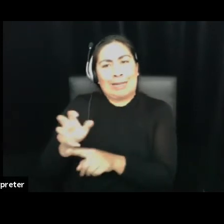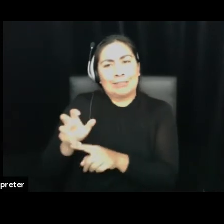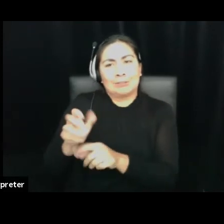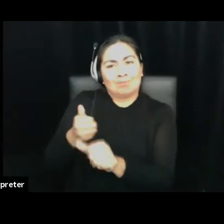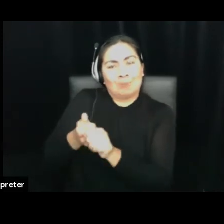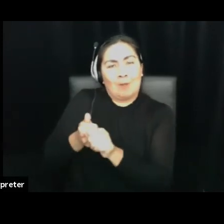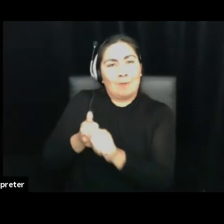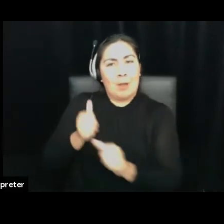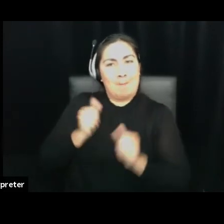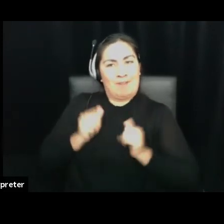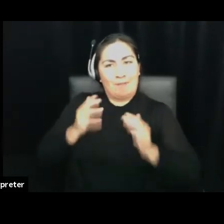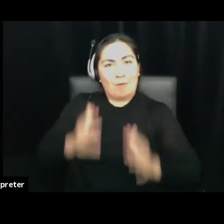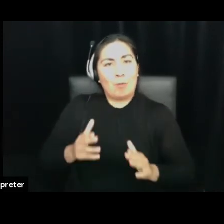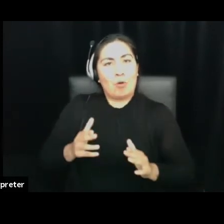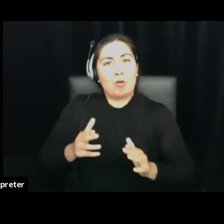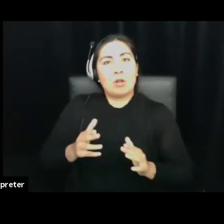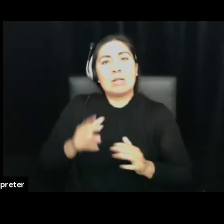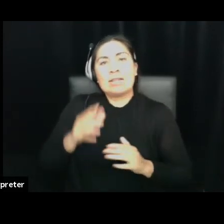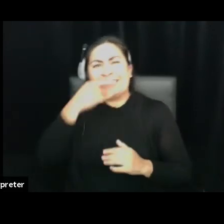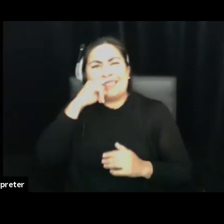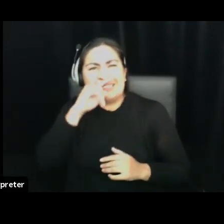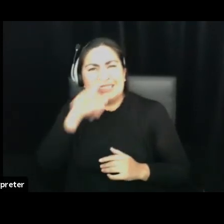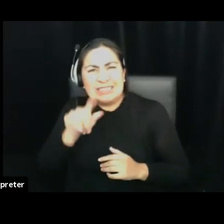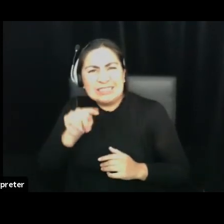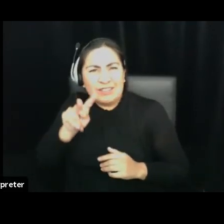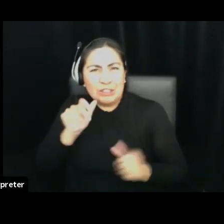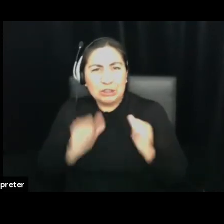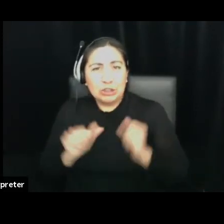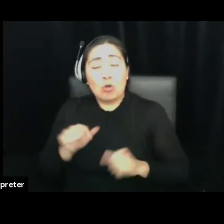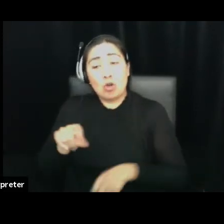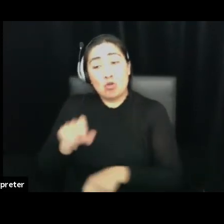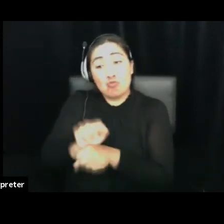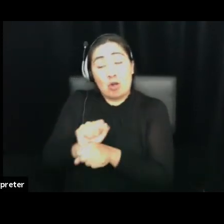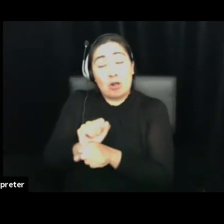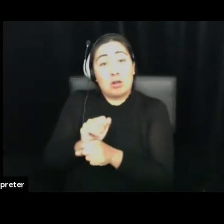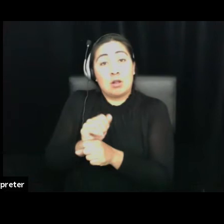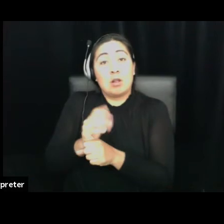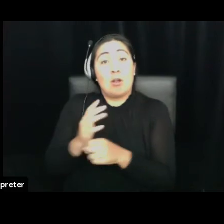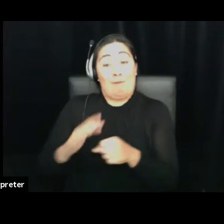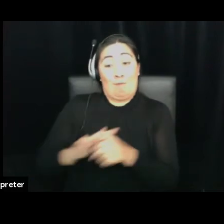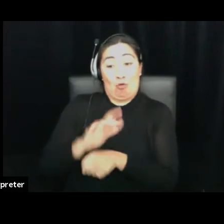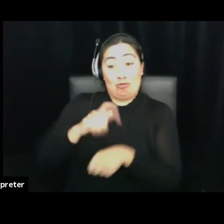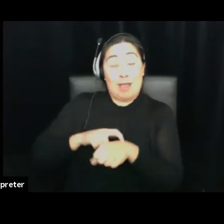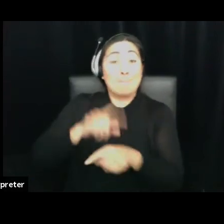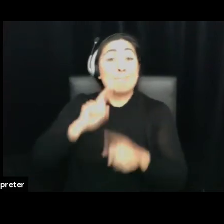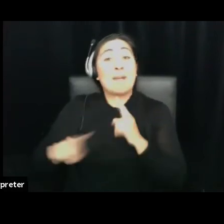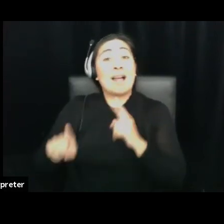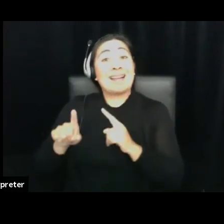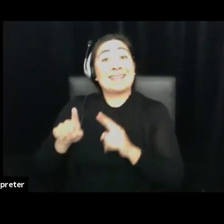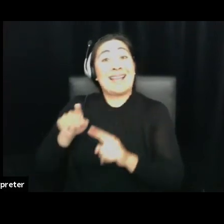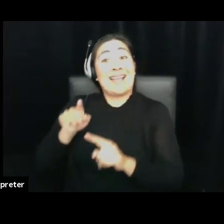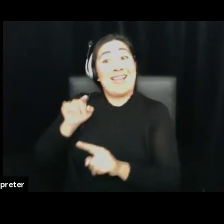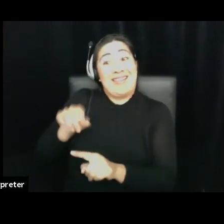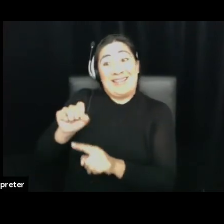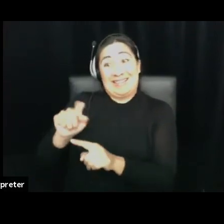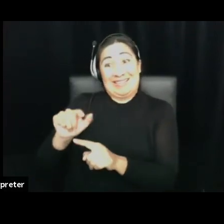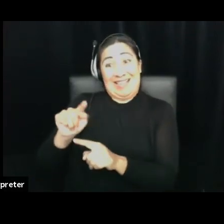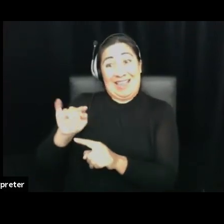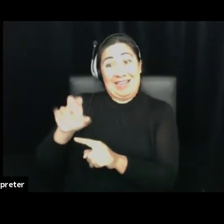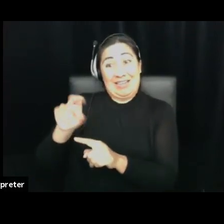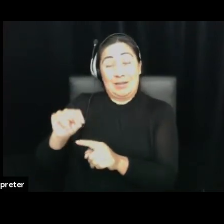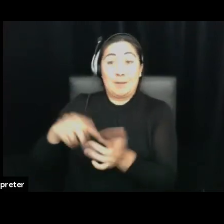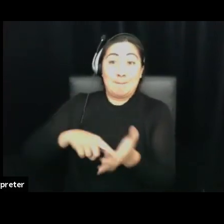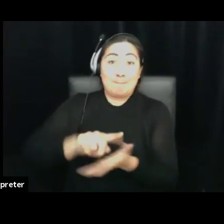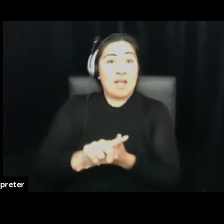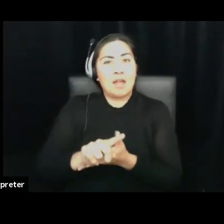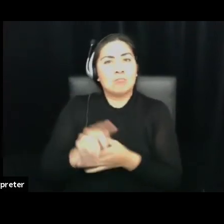was essentially working full-time, but the station was paying her as an independent contractor. I coached her